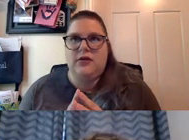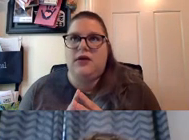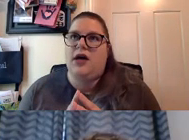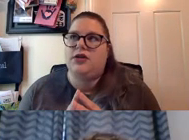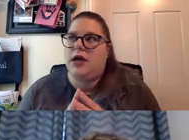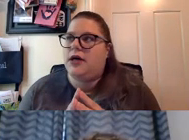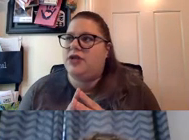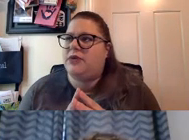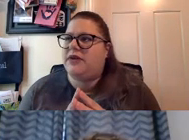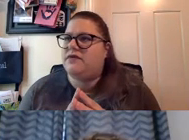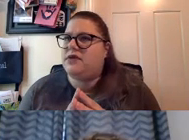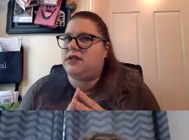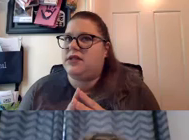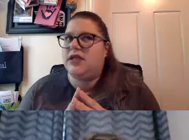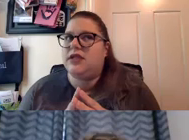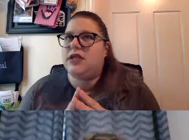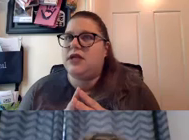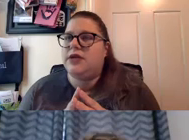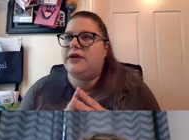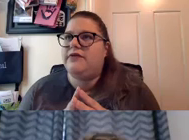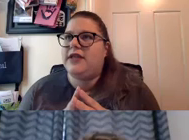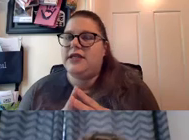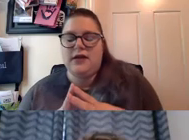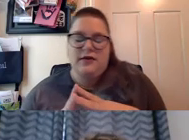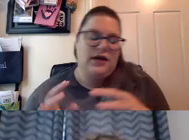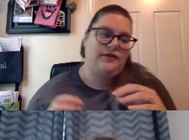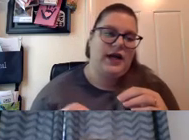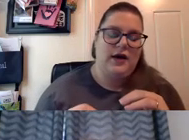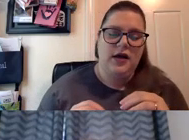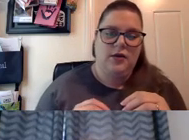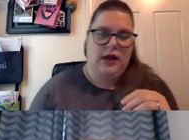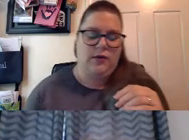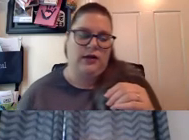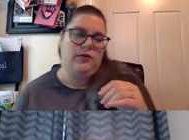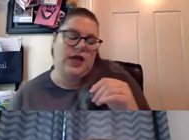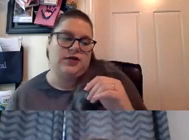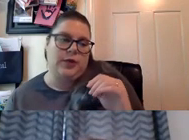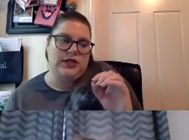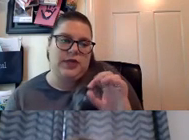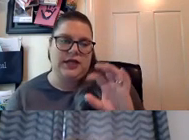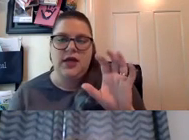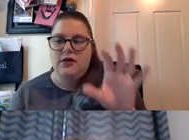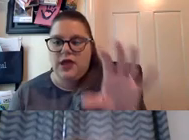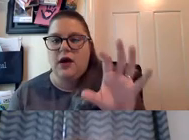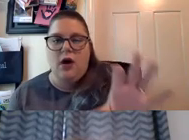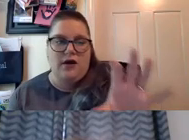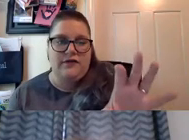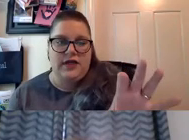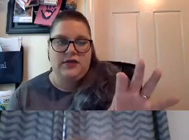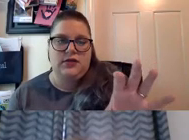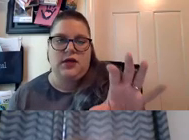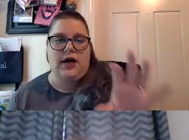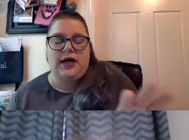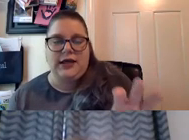place, January of 16, January of 18, I forgot when it was actually put into place. They go off